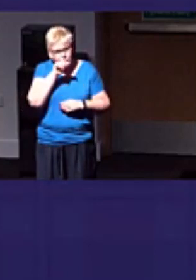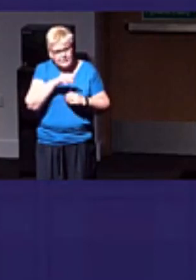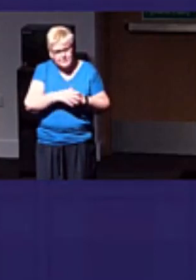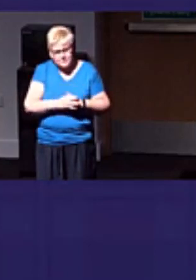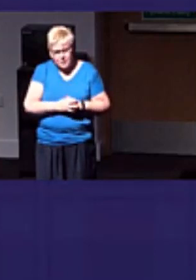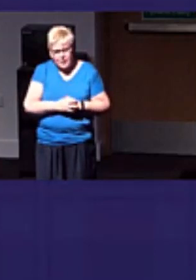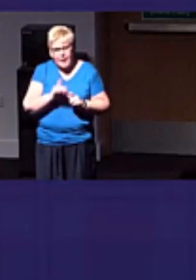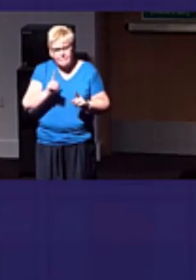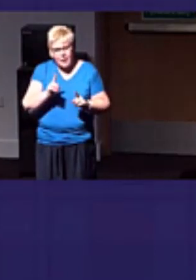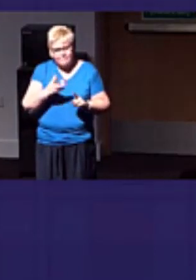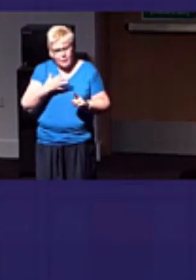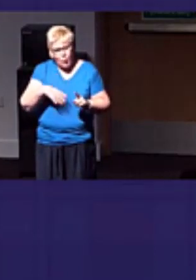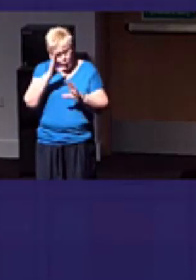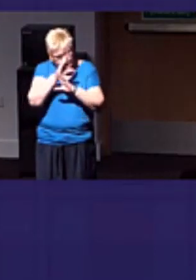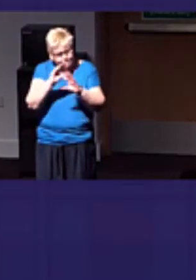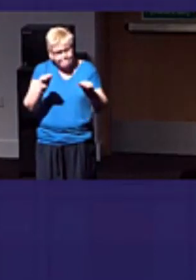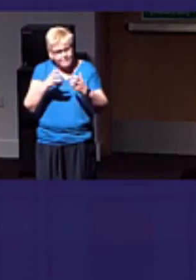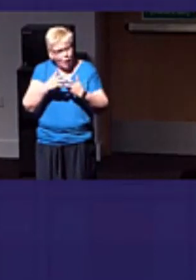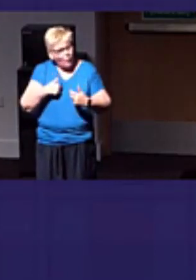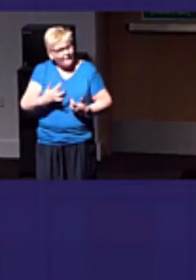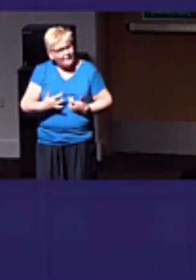But I wanted you to know how I felt.